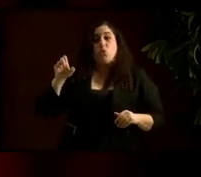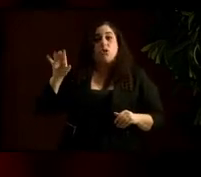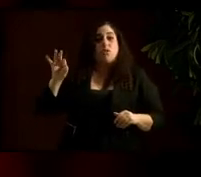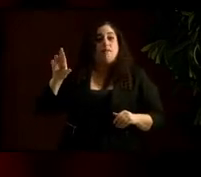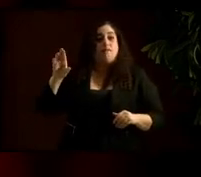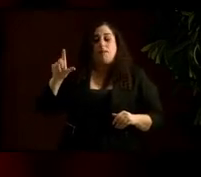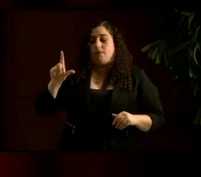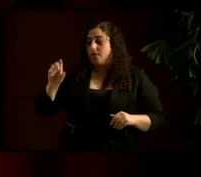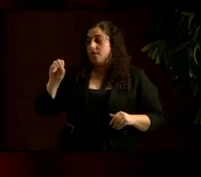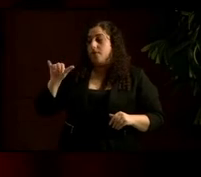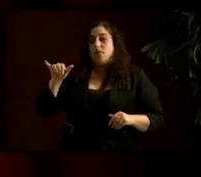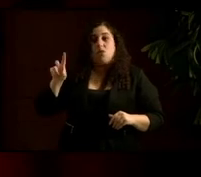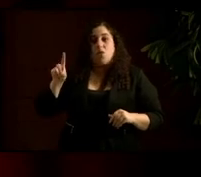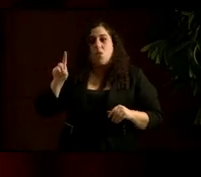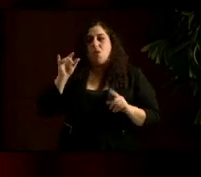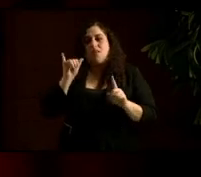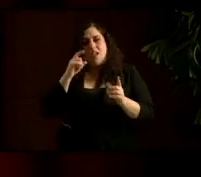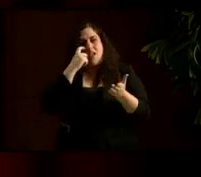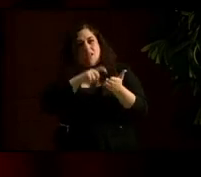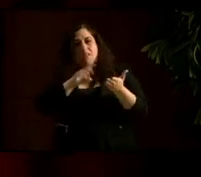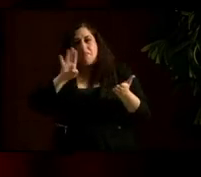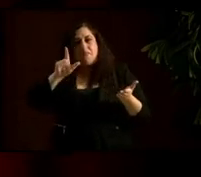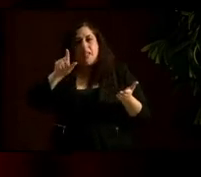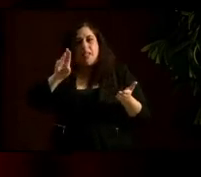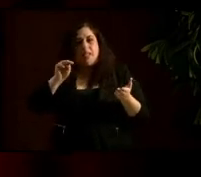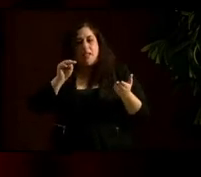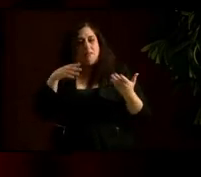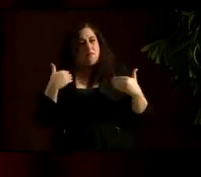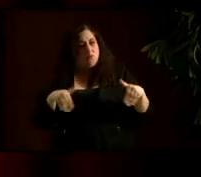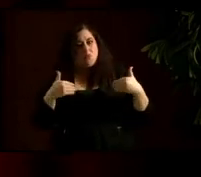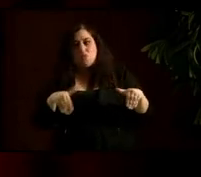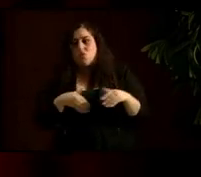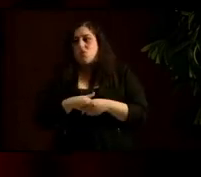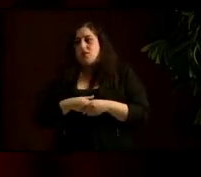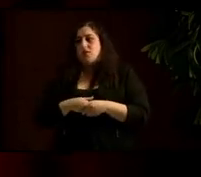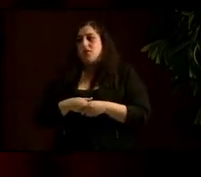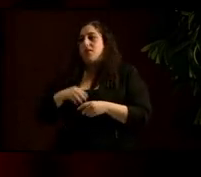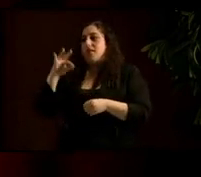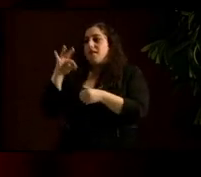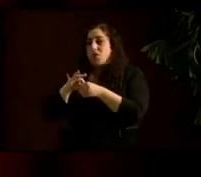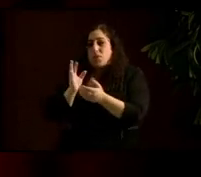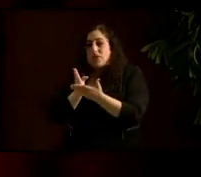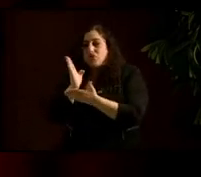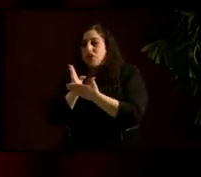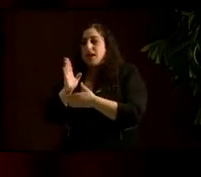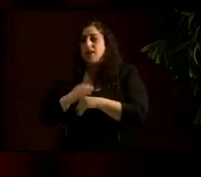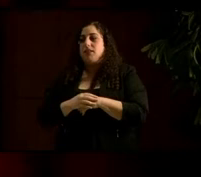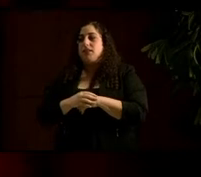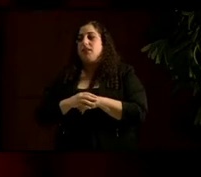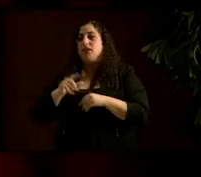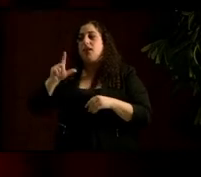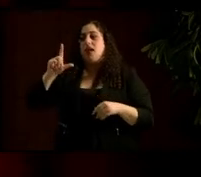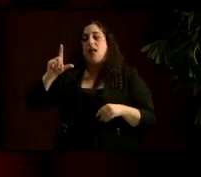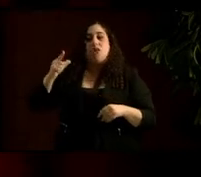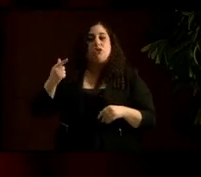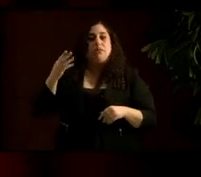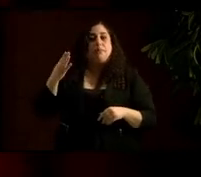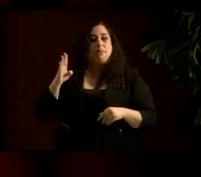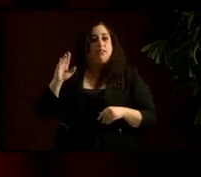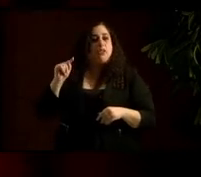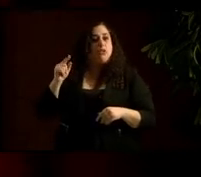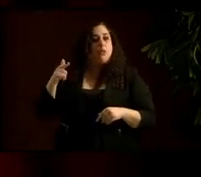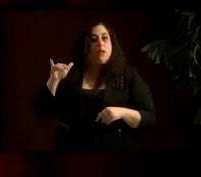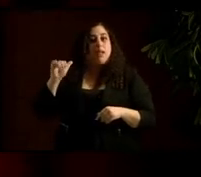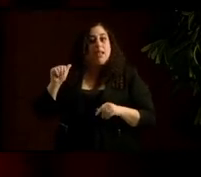supremacy, continued attacks on the equal rights for women and LGBTQI people, rising